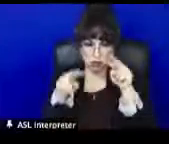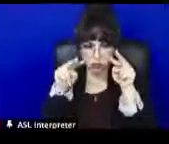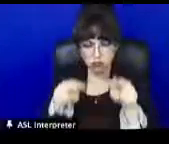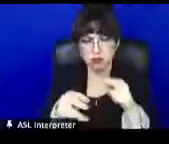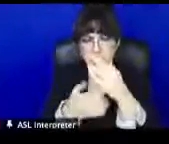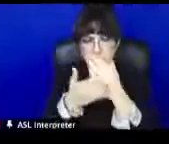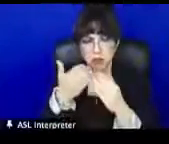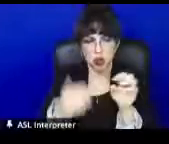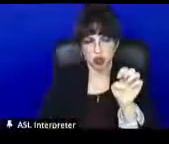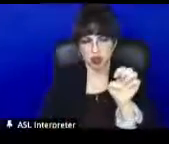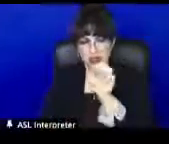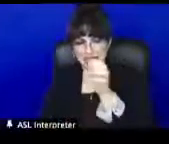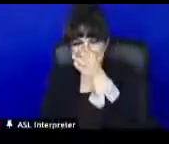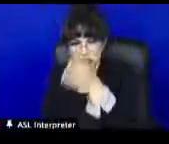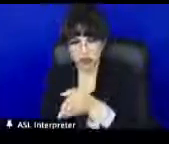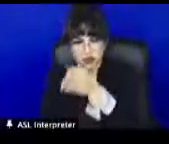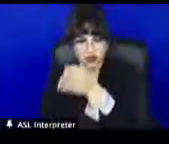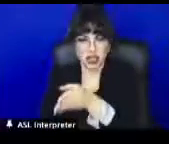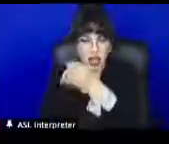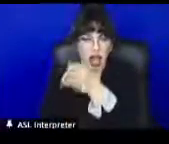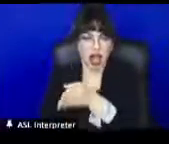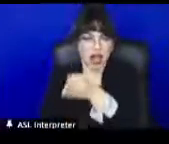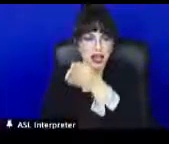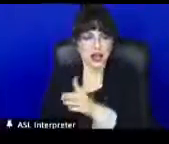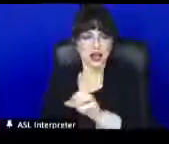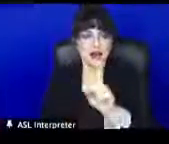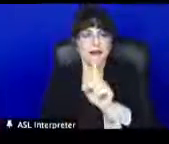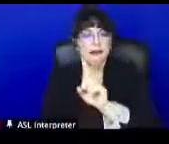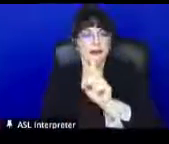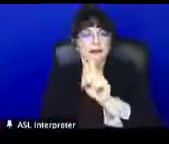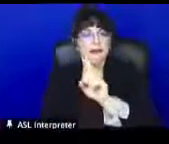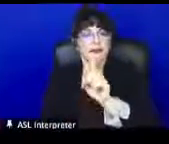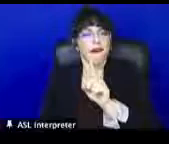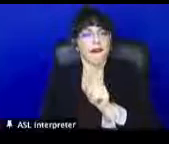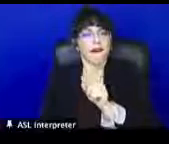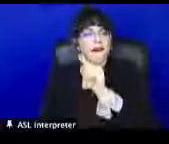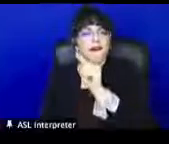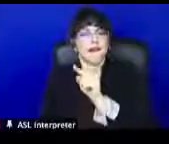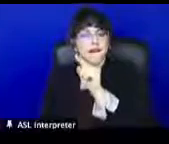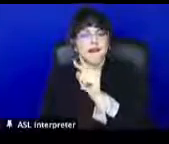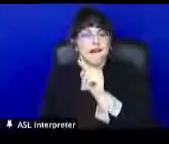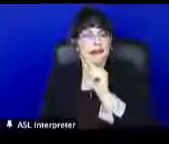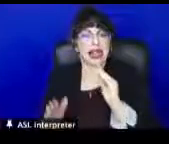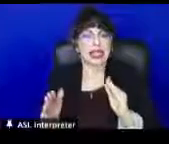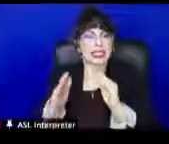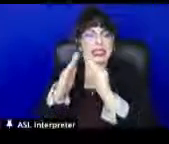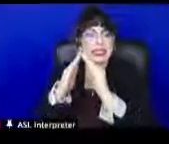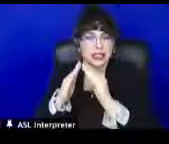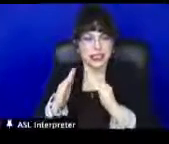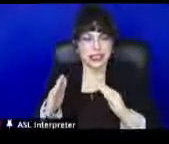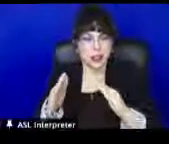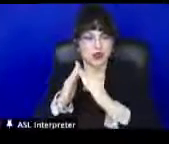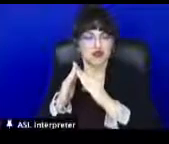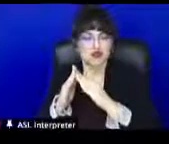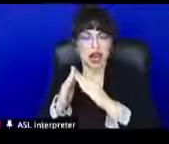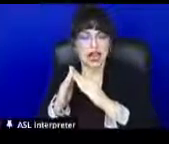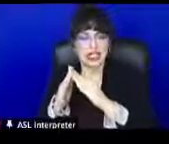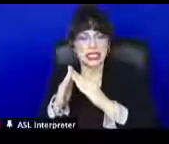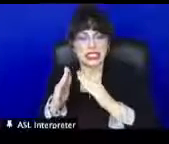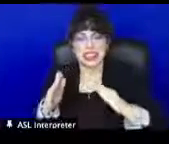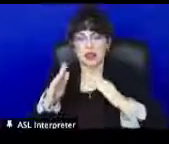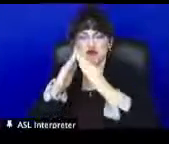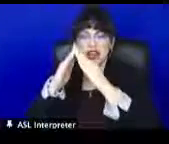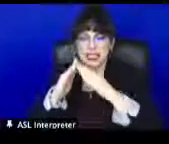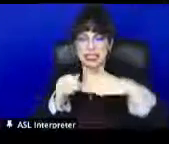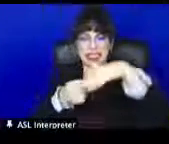the eastern side that abut the ridge or the crest of the Sierra Nevada,